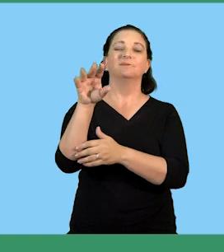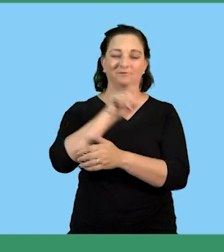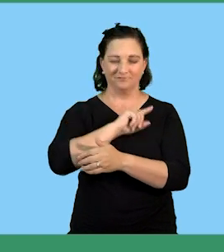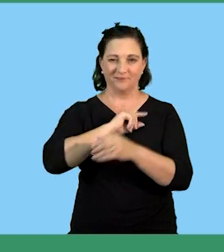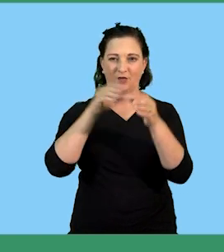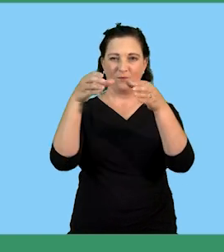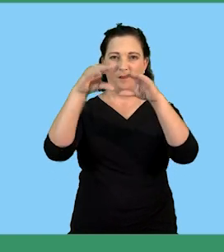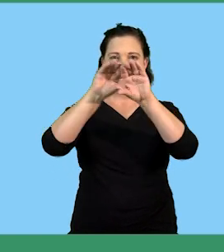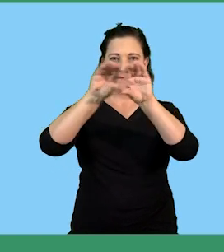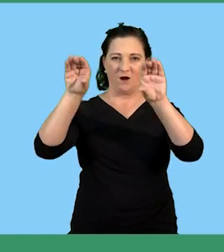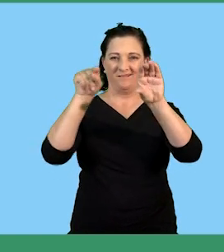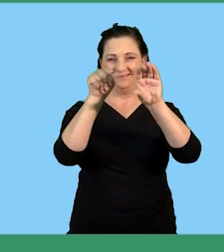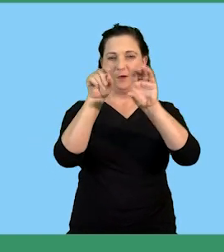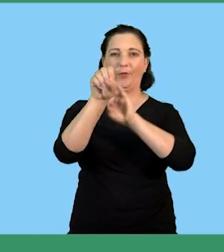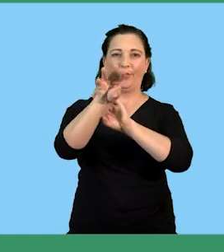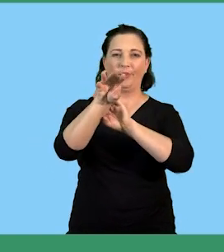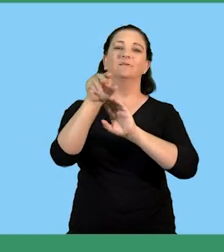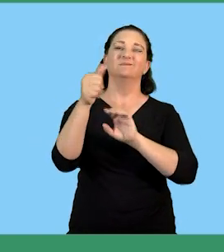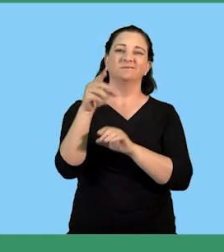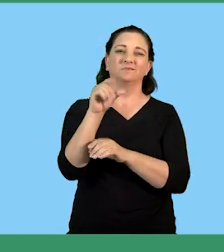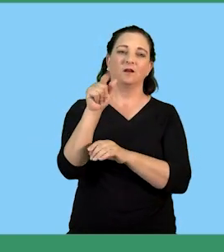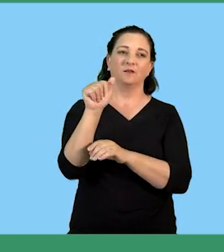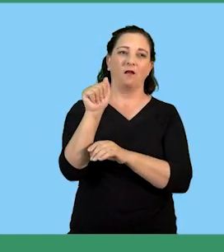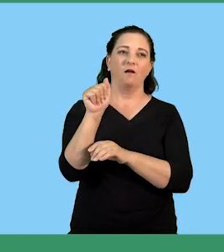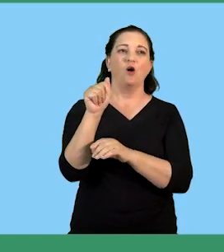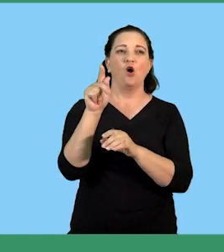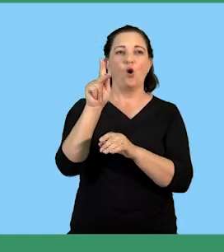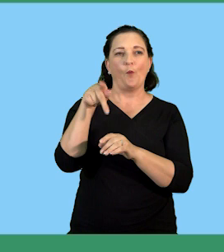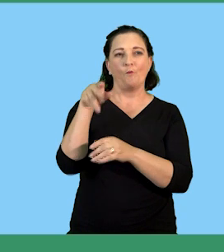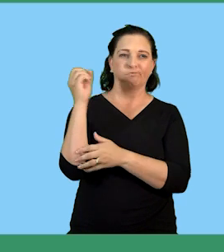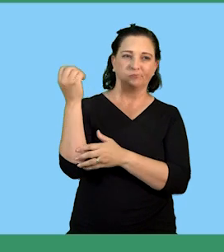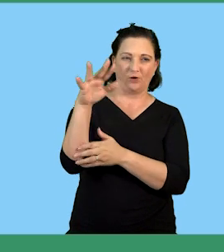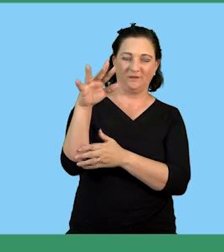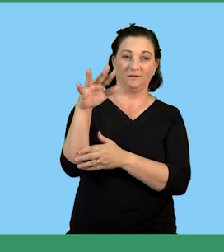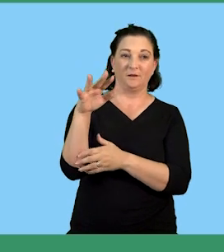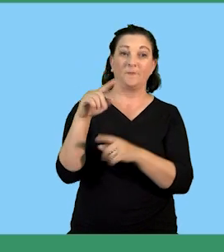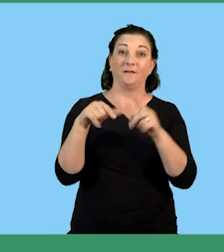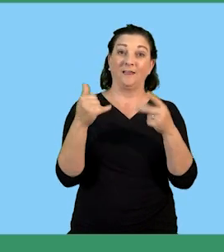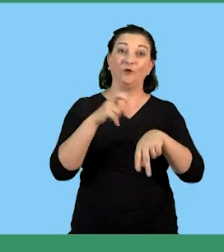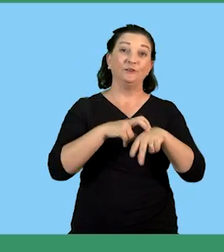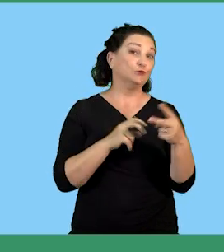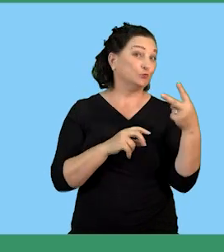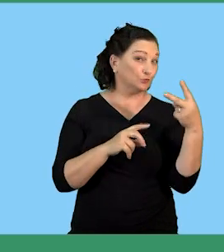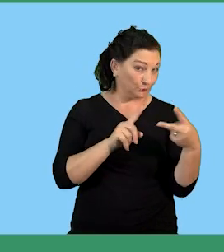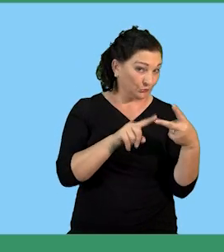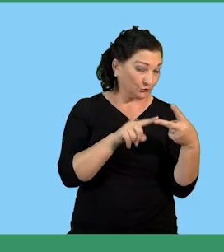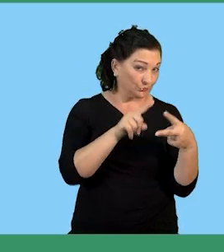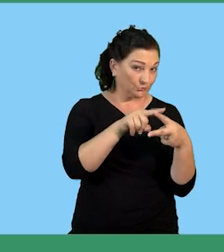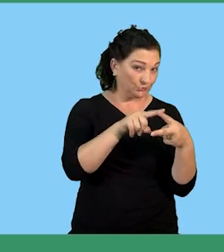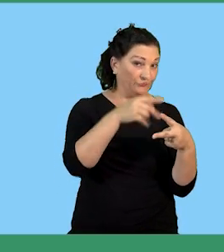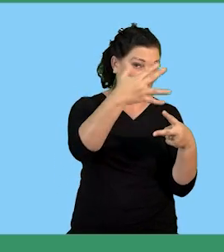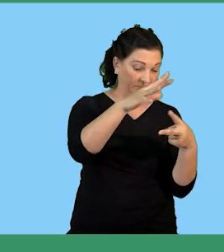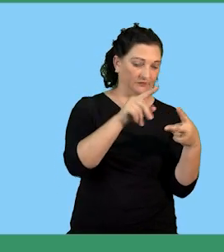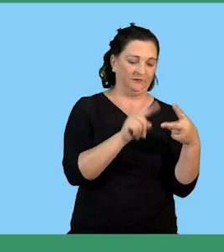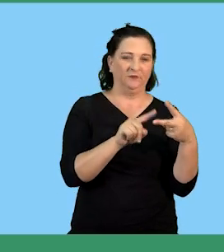data projector, which is the first one. Remember they said identify two audiovisual aids. All right.